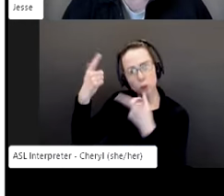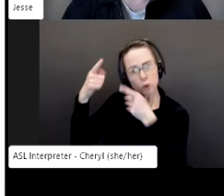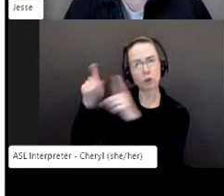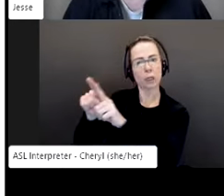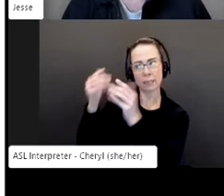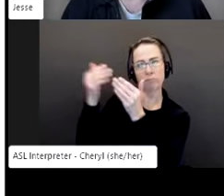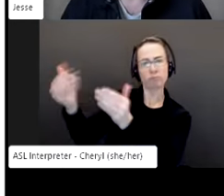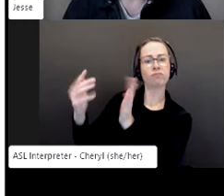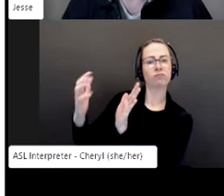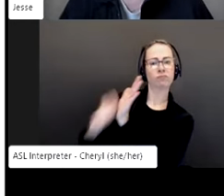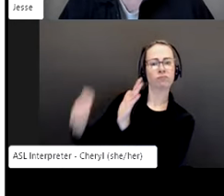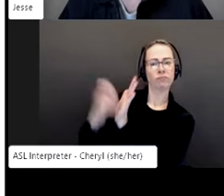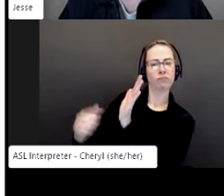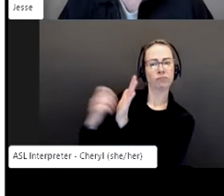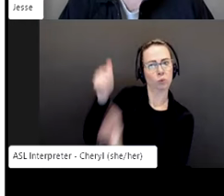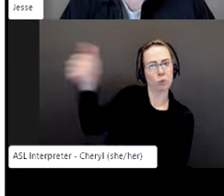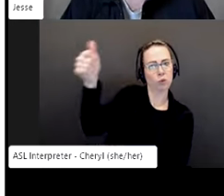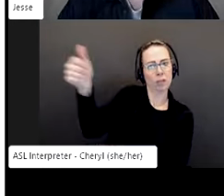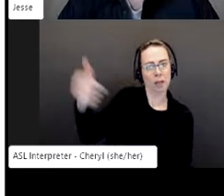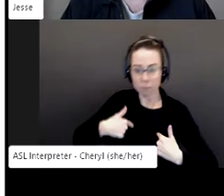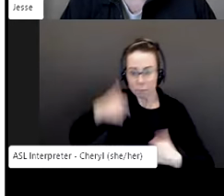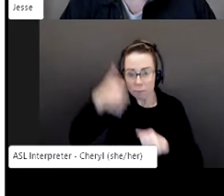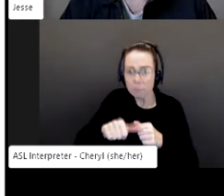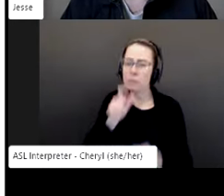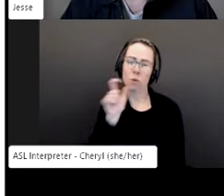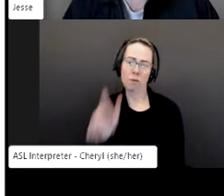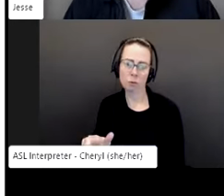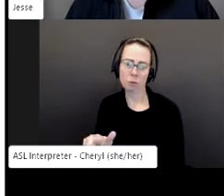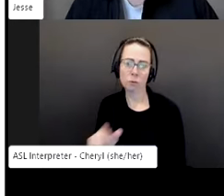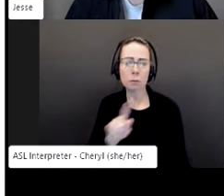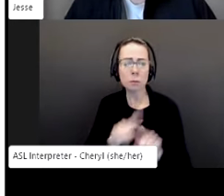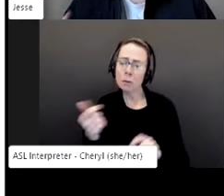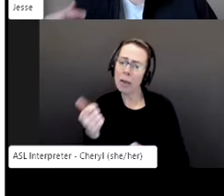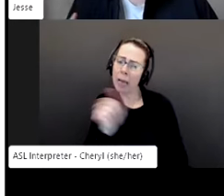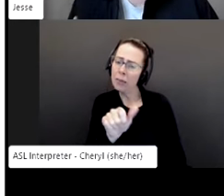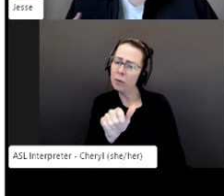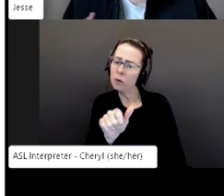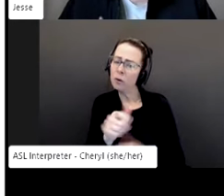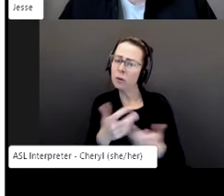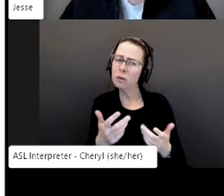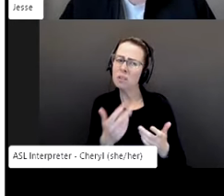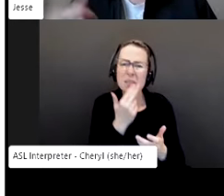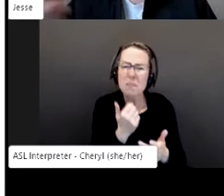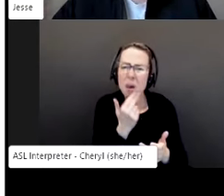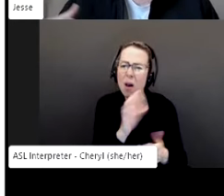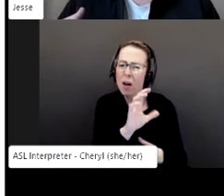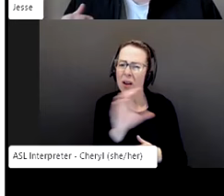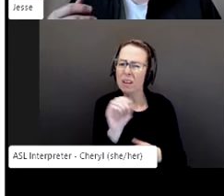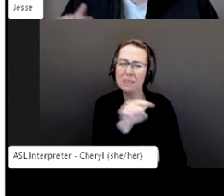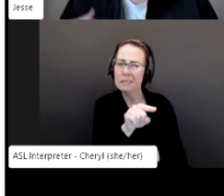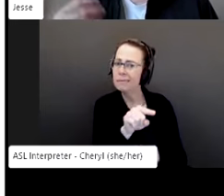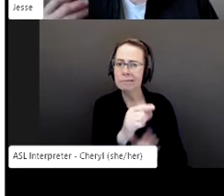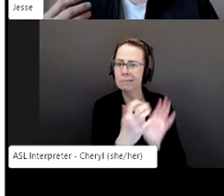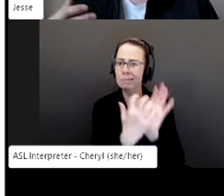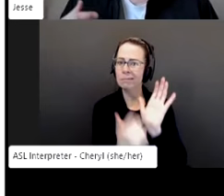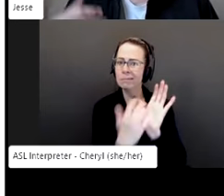of feature themselves. So pre-authorized payments are something that is set up by the,